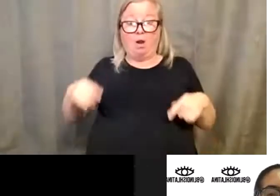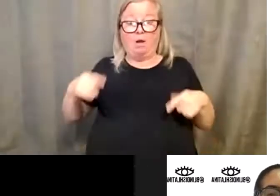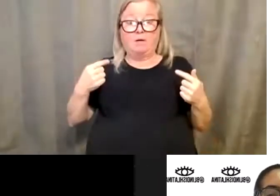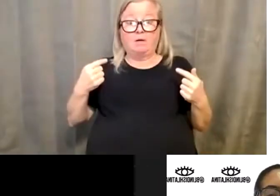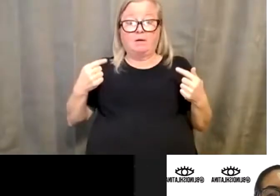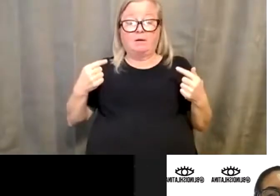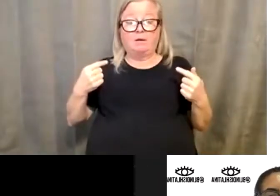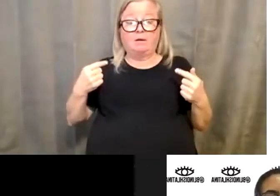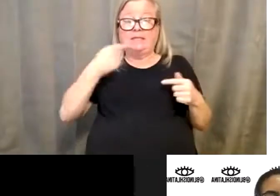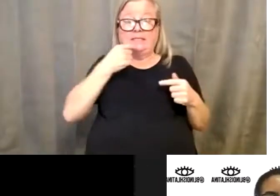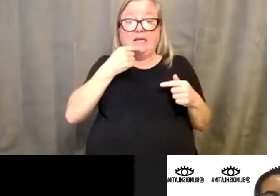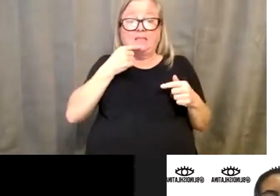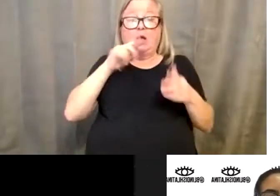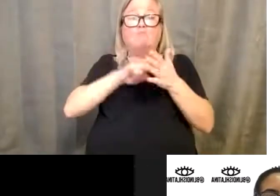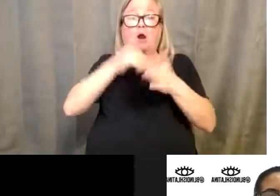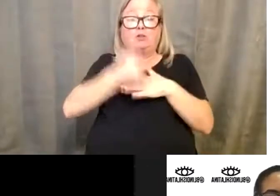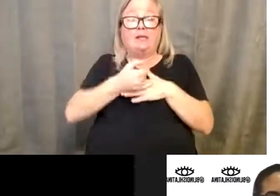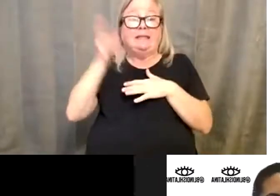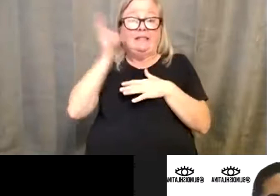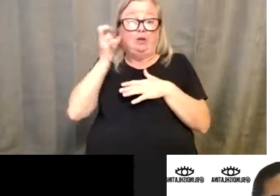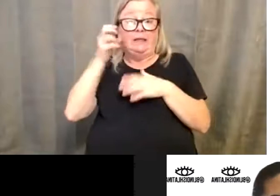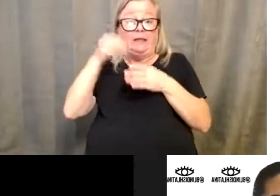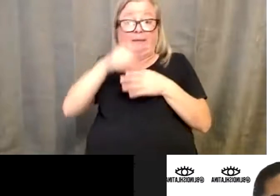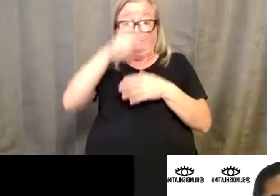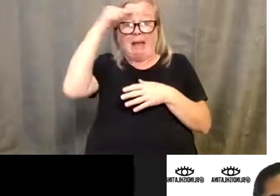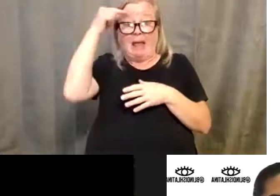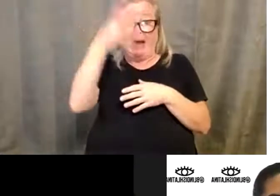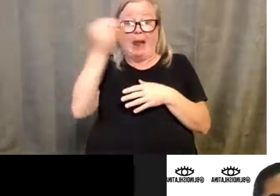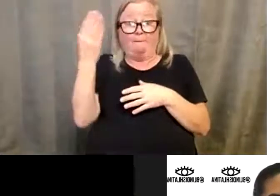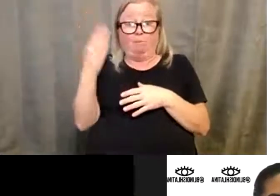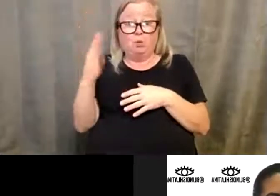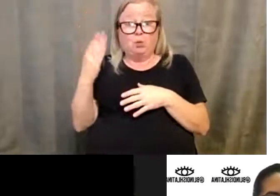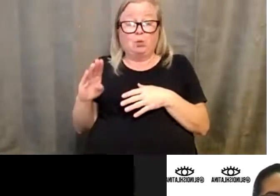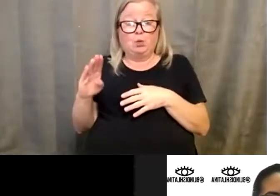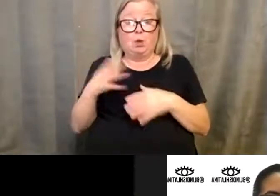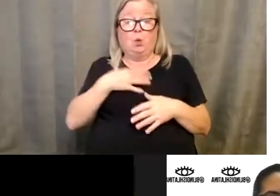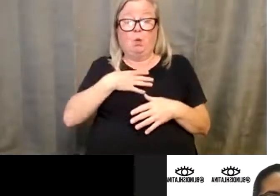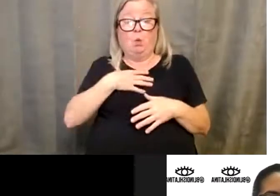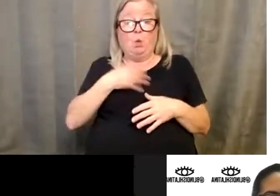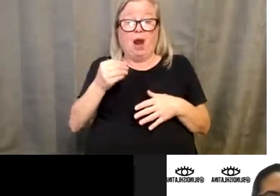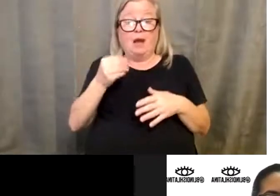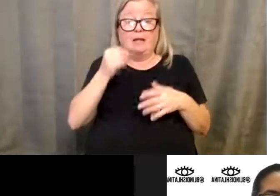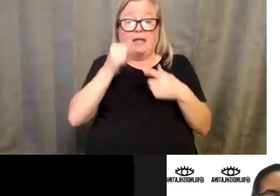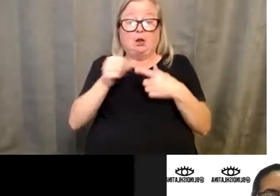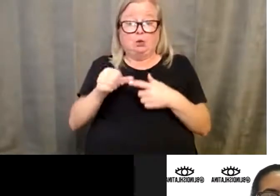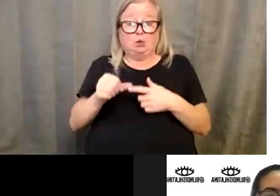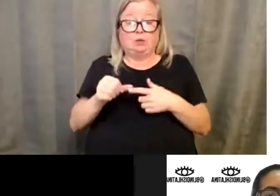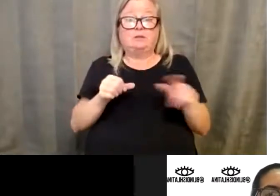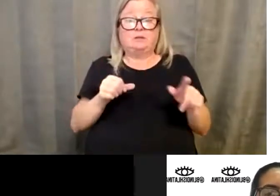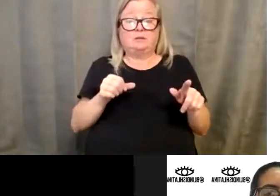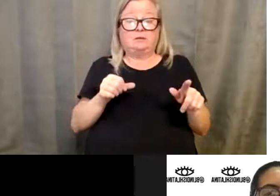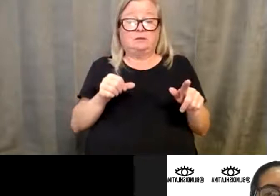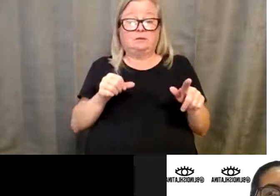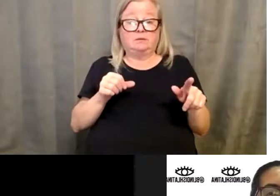background that says Project Hearing in black, blue, and white letters. Katarina, do you want to do